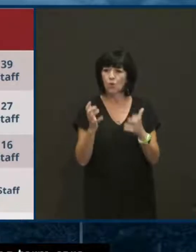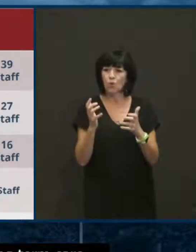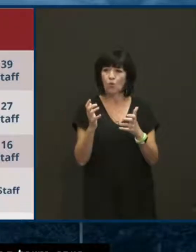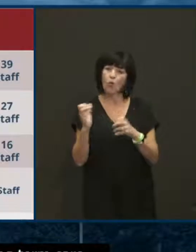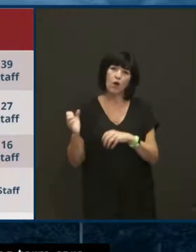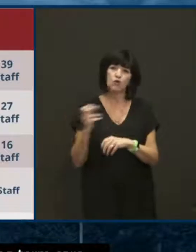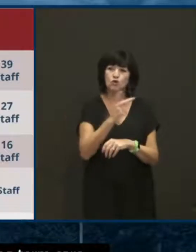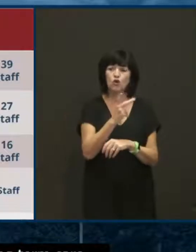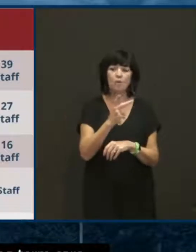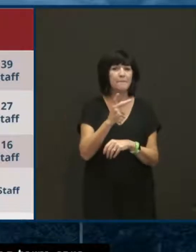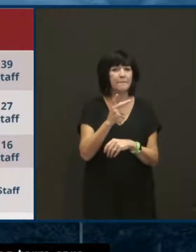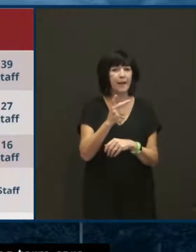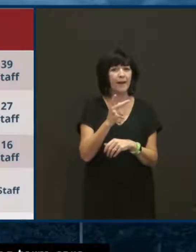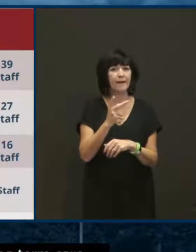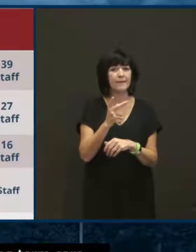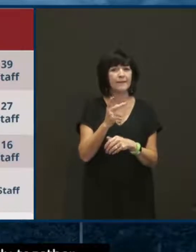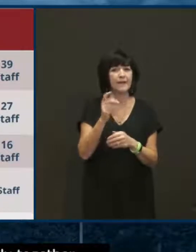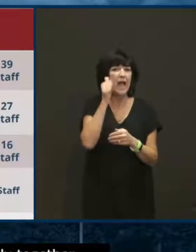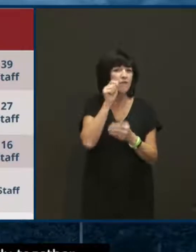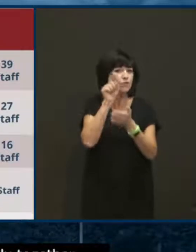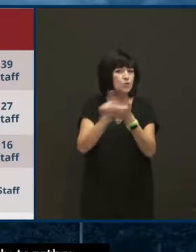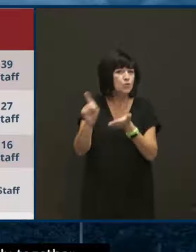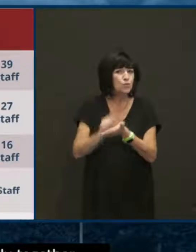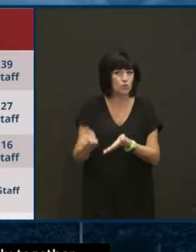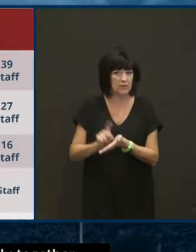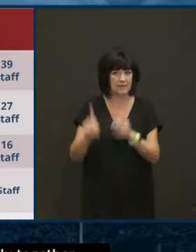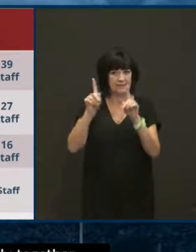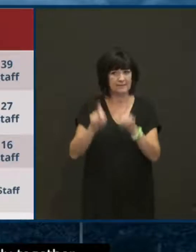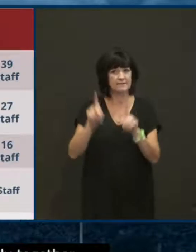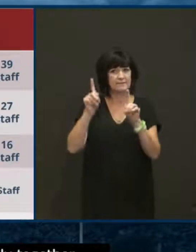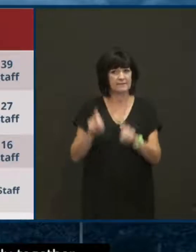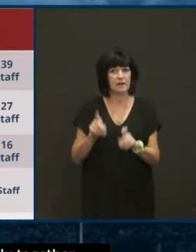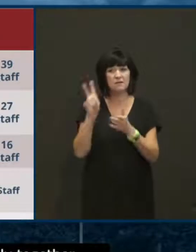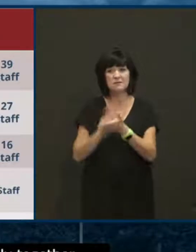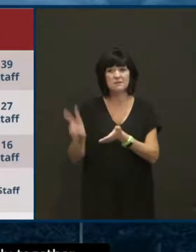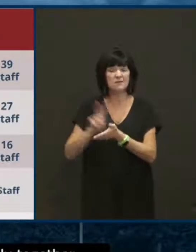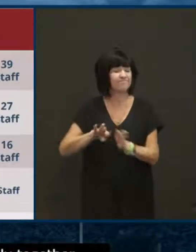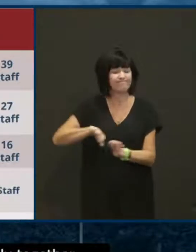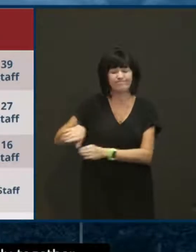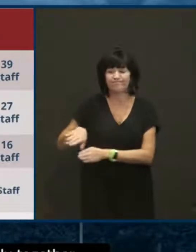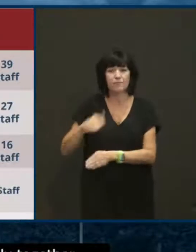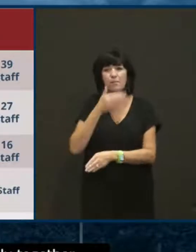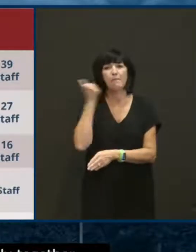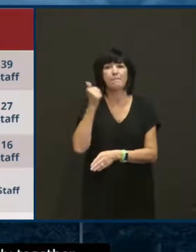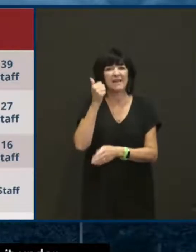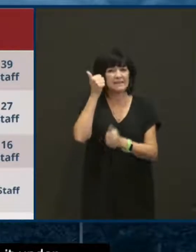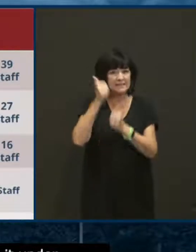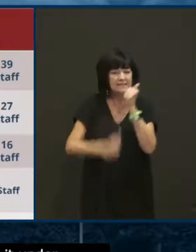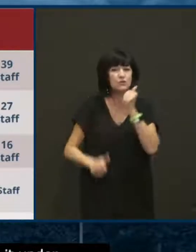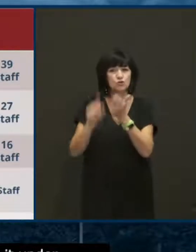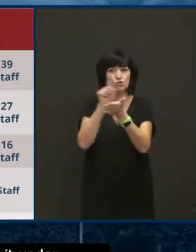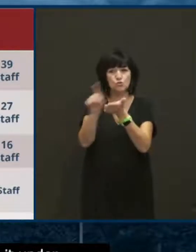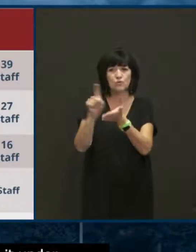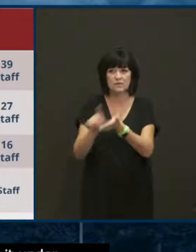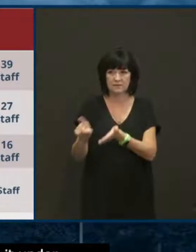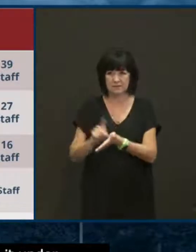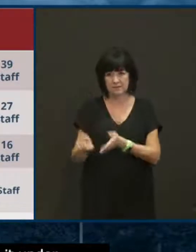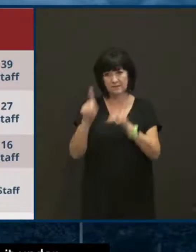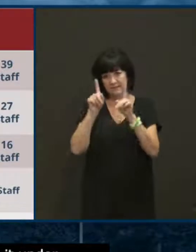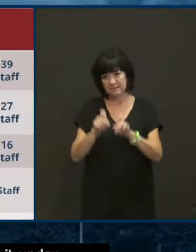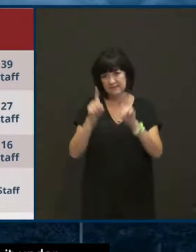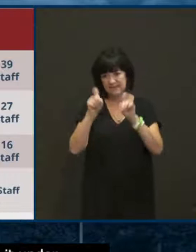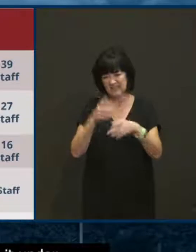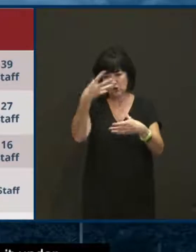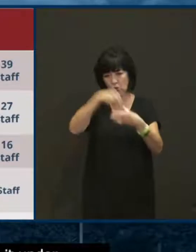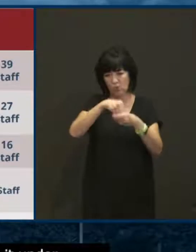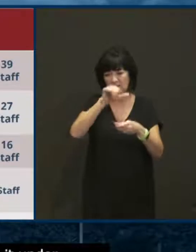testing, which we think is really critical to keep this under control, as well as infection control within